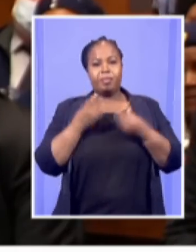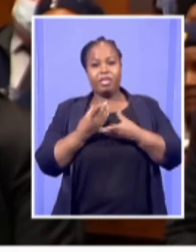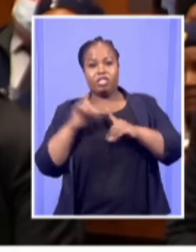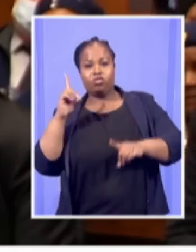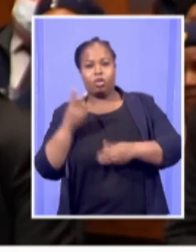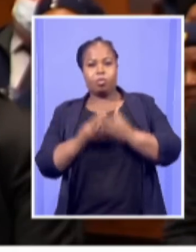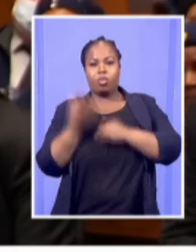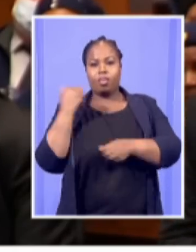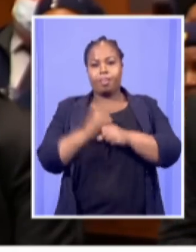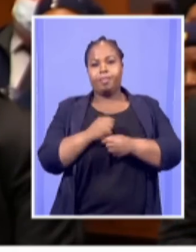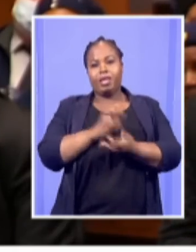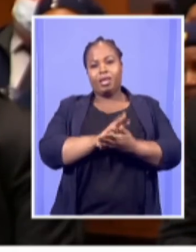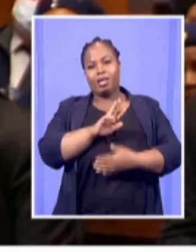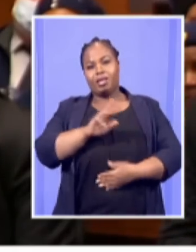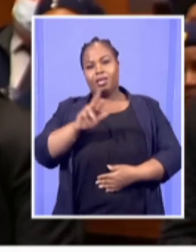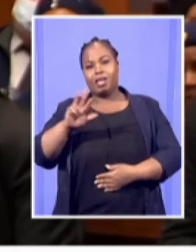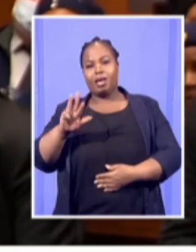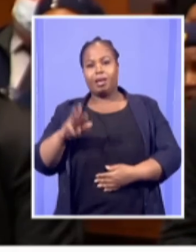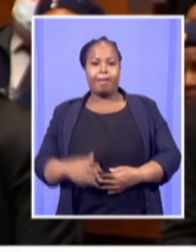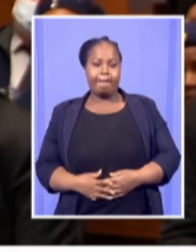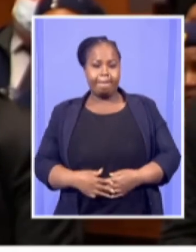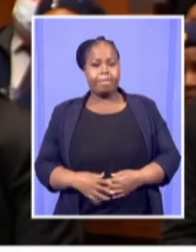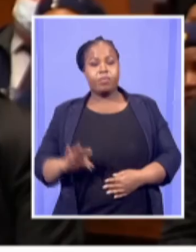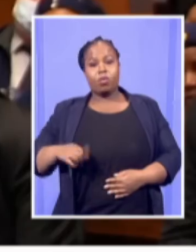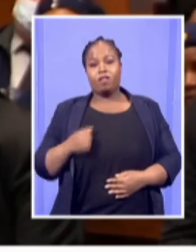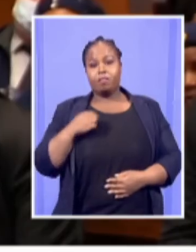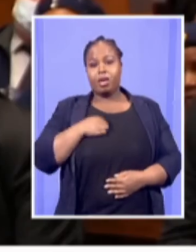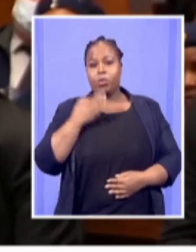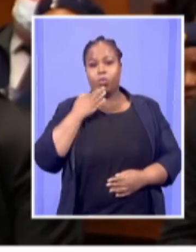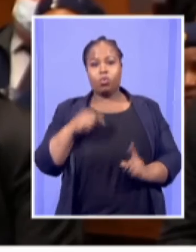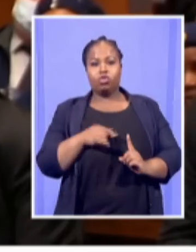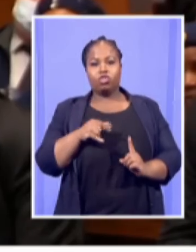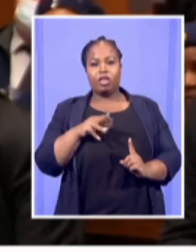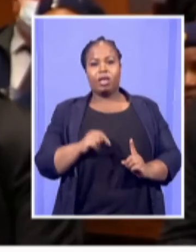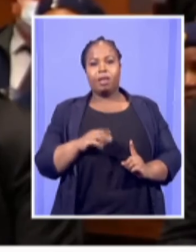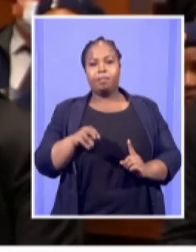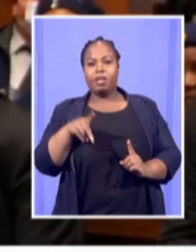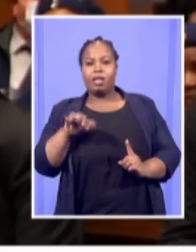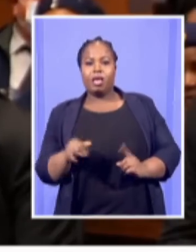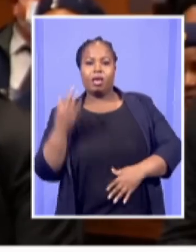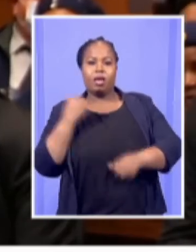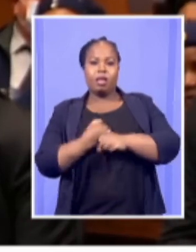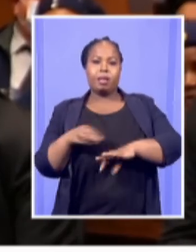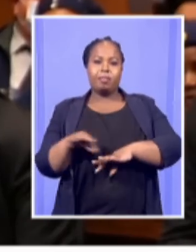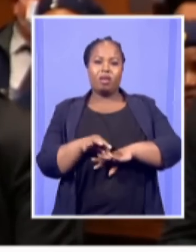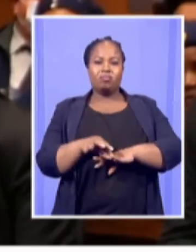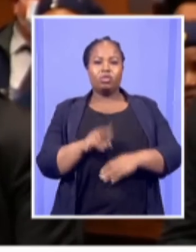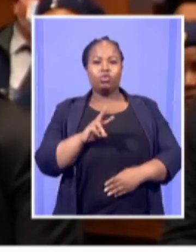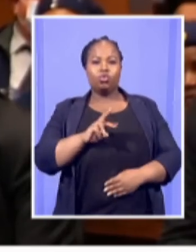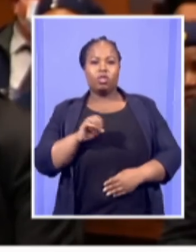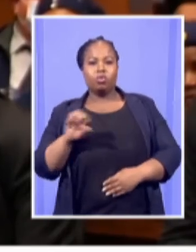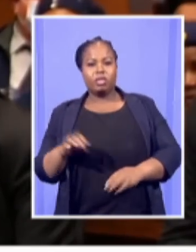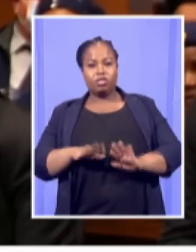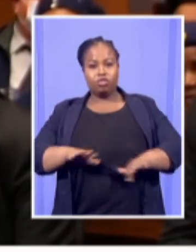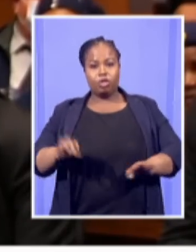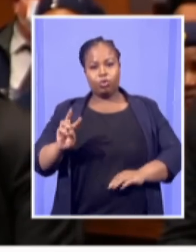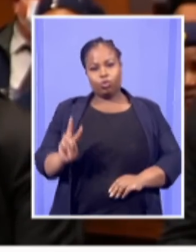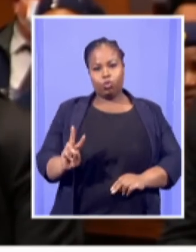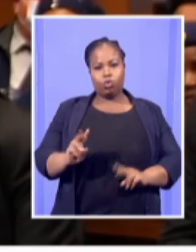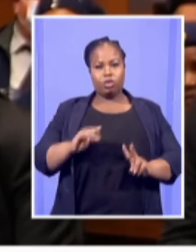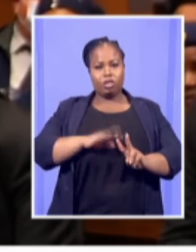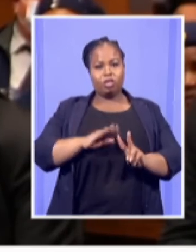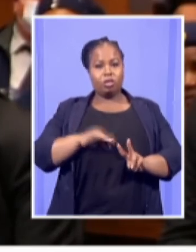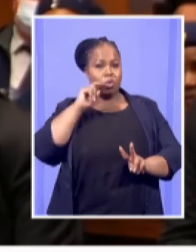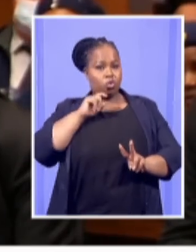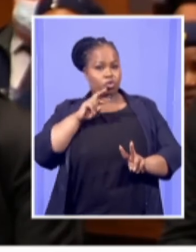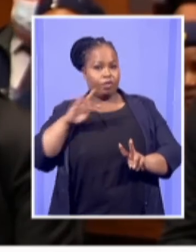in 1989. My wife, Shana Pillay, and I were married in the year 2000, and we have two children, a son who is